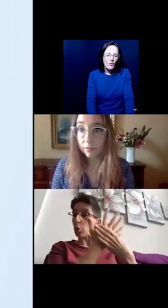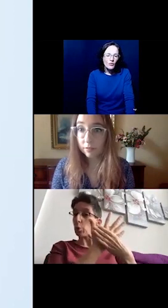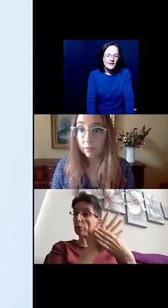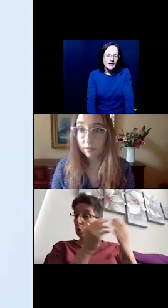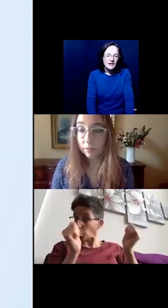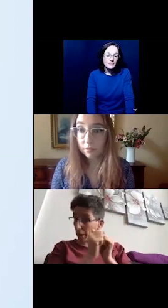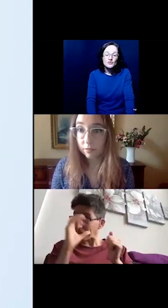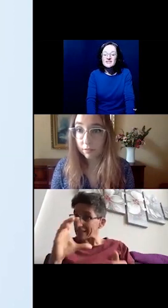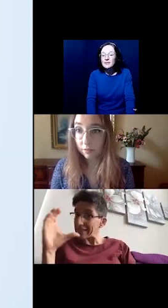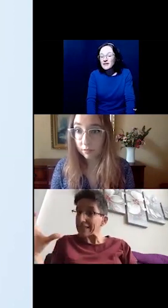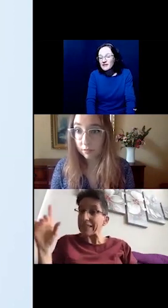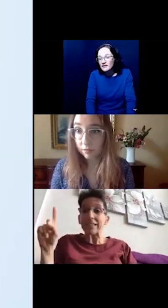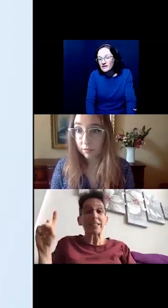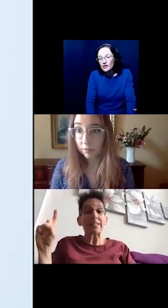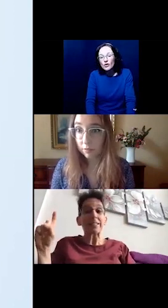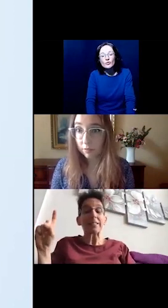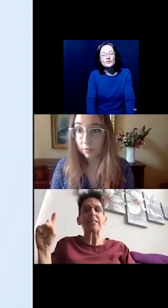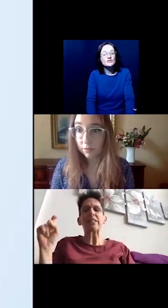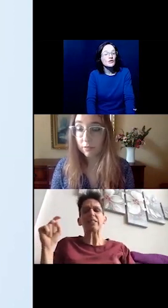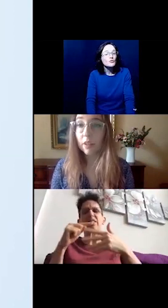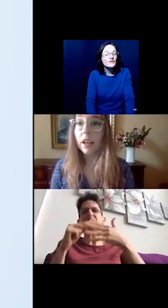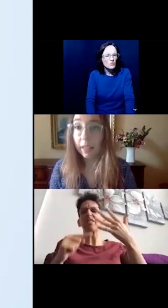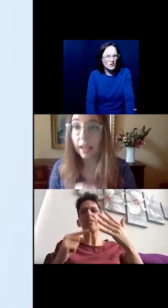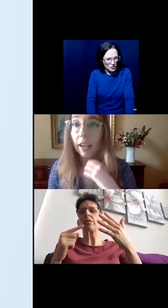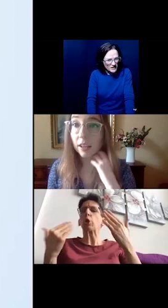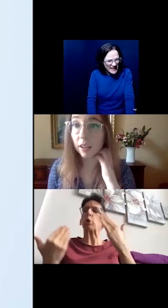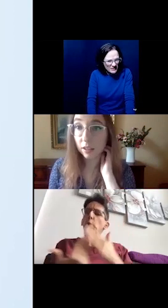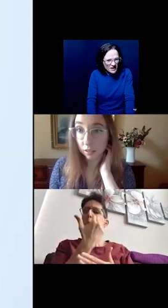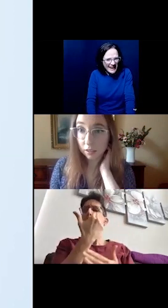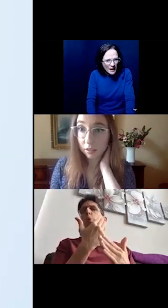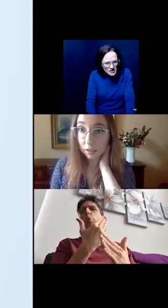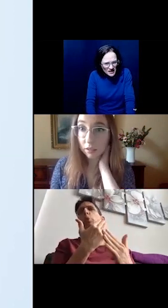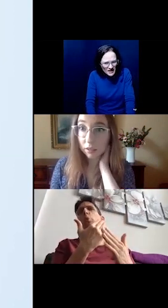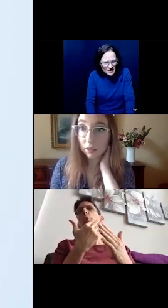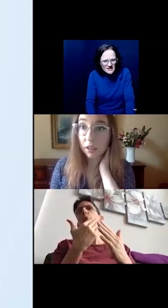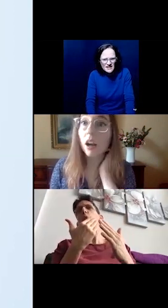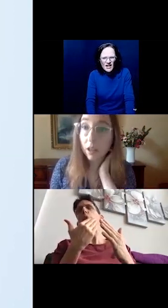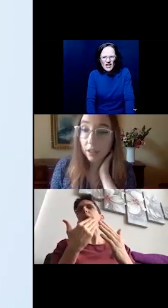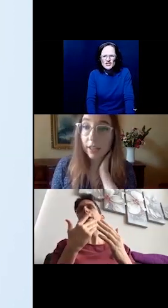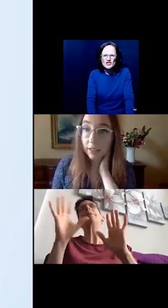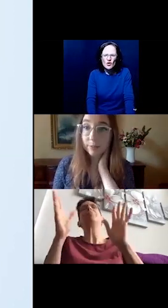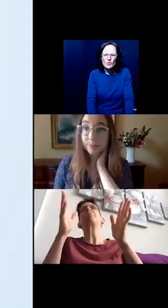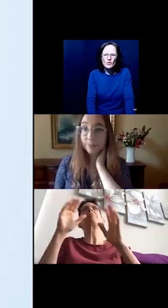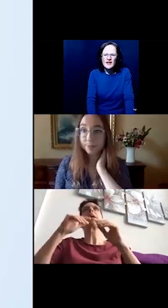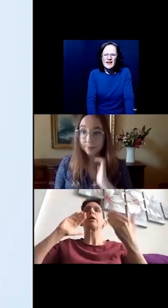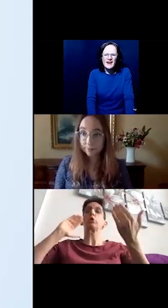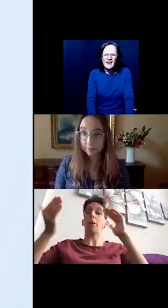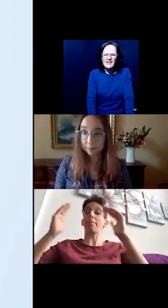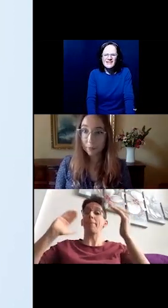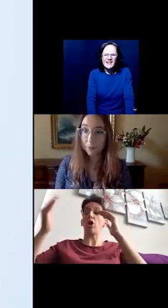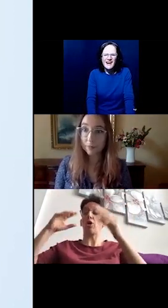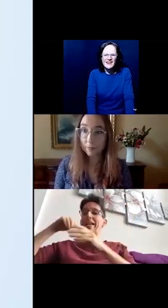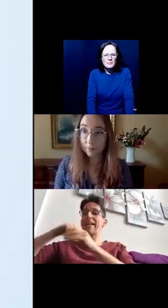How will they be able to send me the notes or the movies? Will the movies have captions? Oh, yeah.